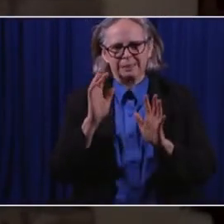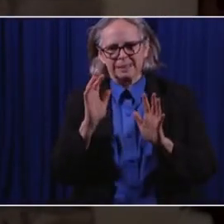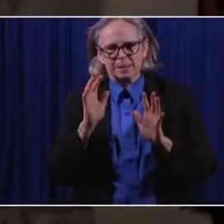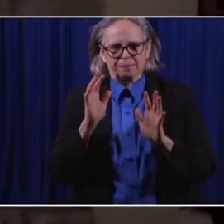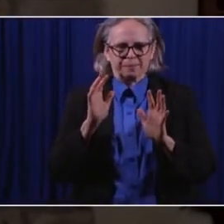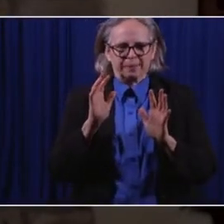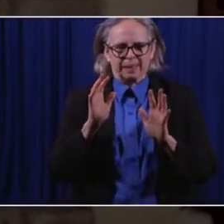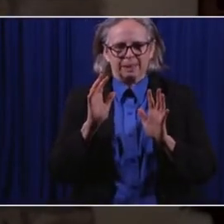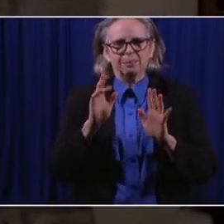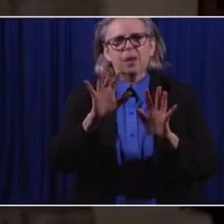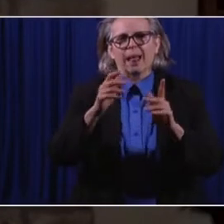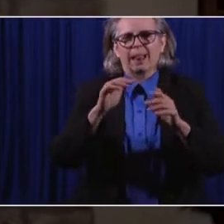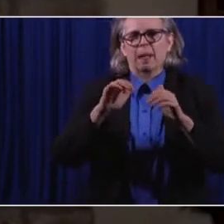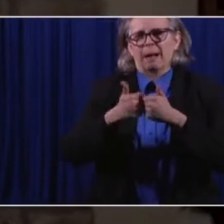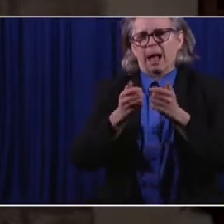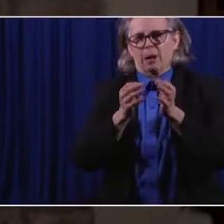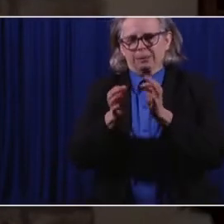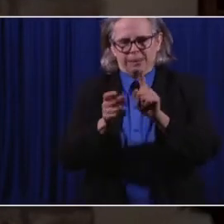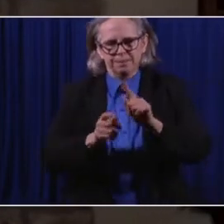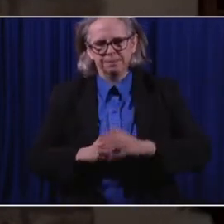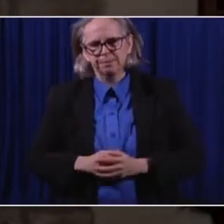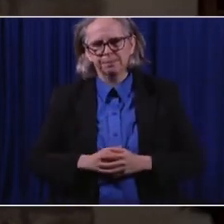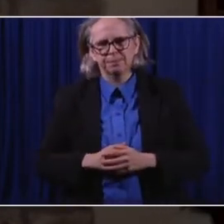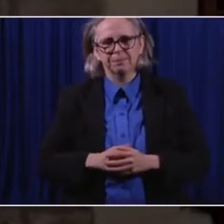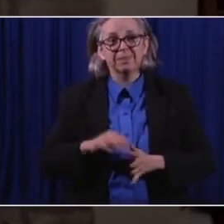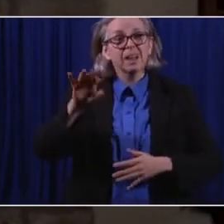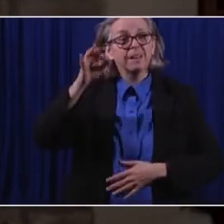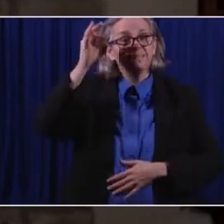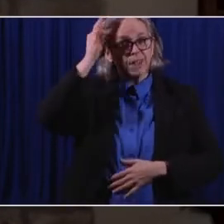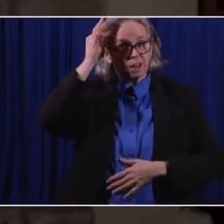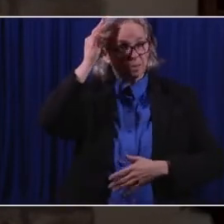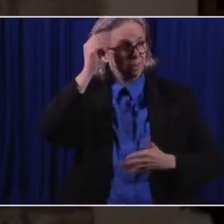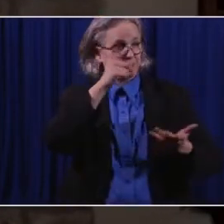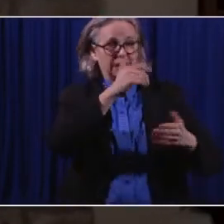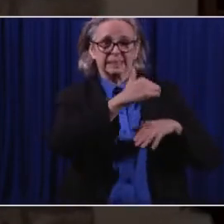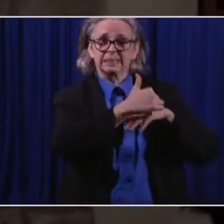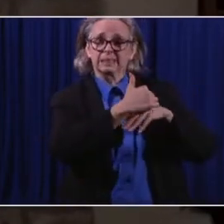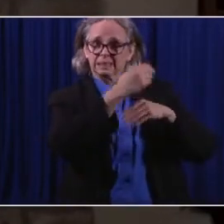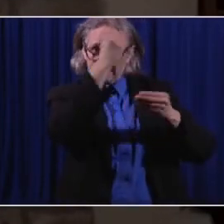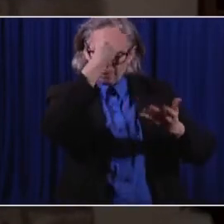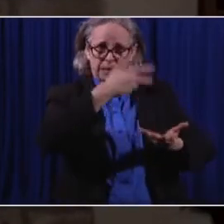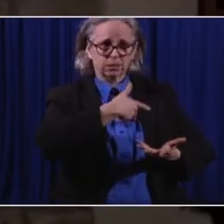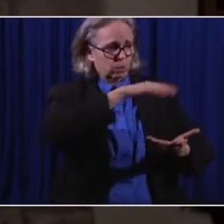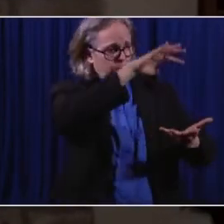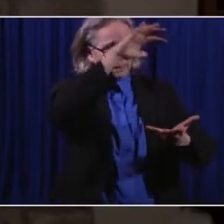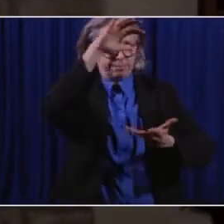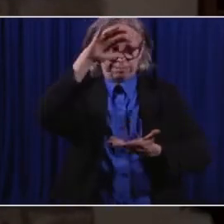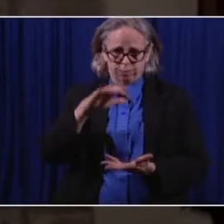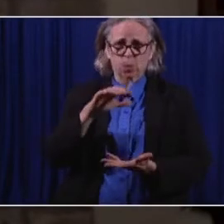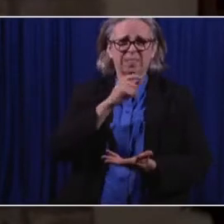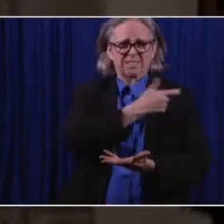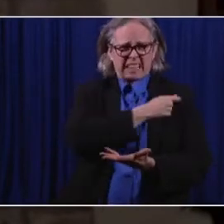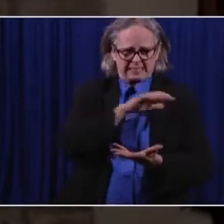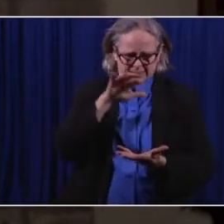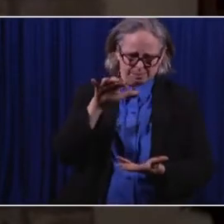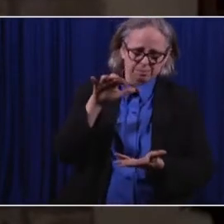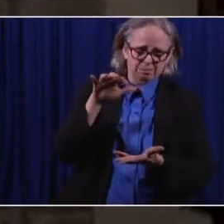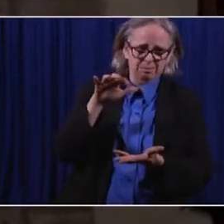government sends us. It's then our obligation to get it into arms. To do